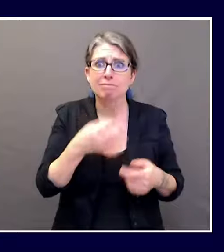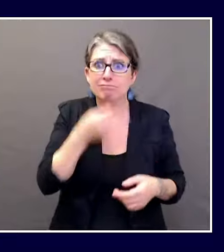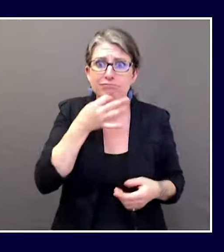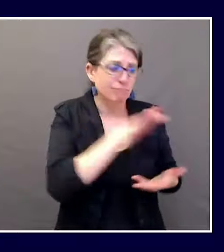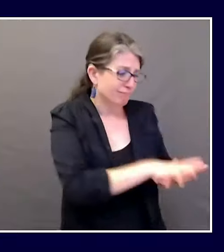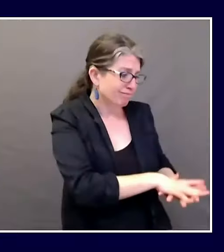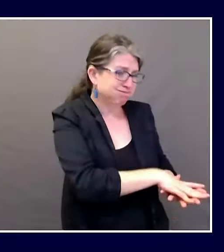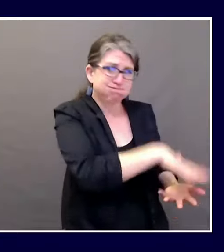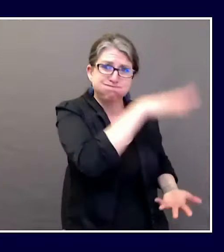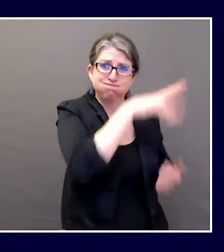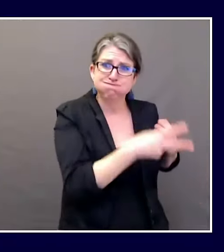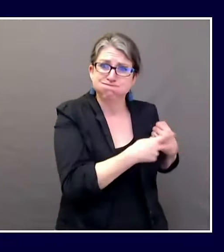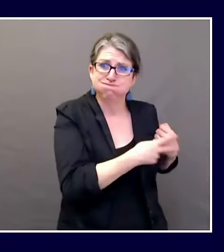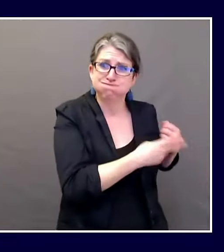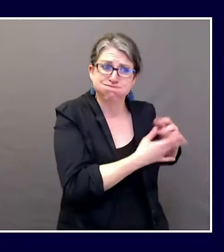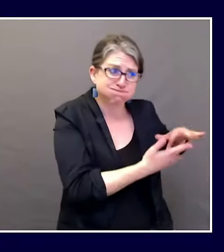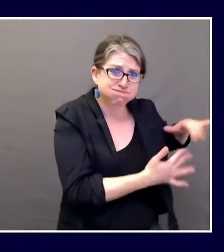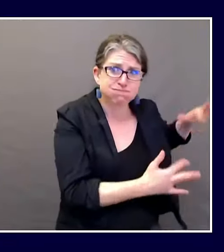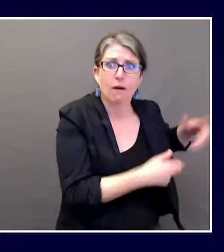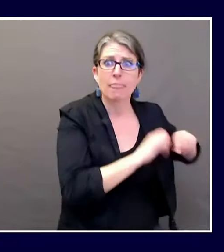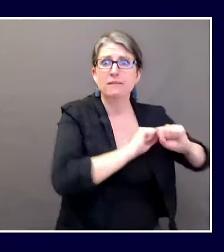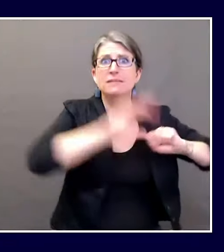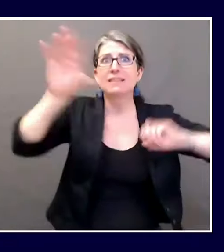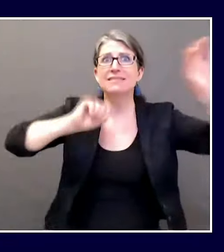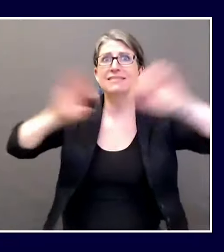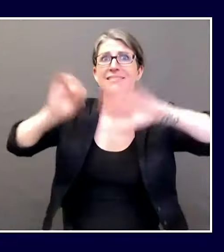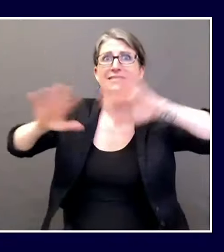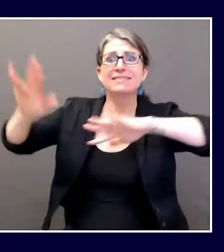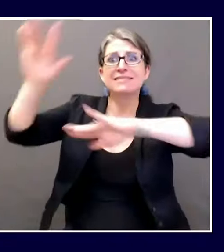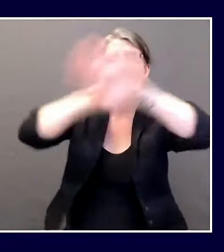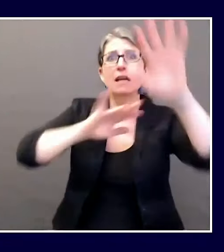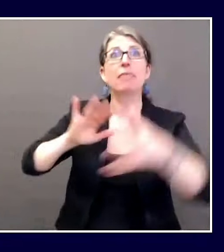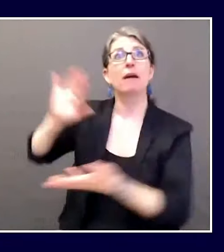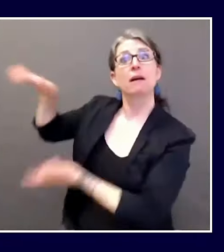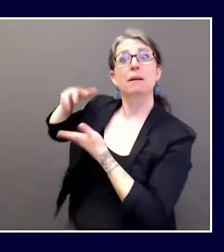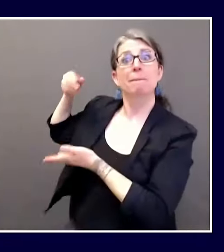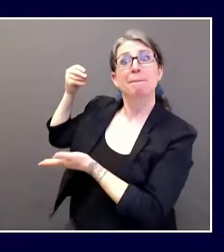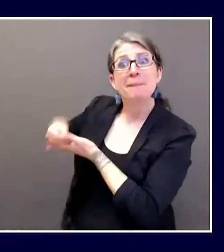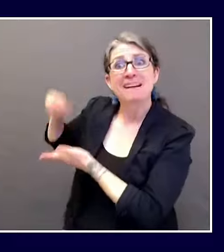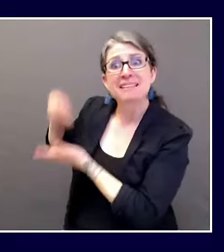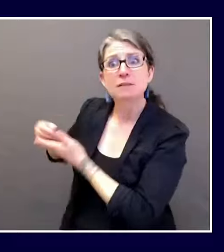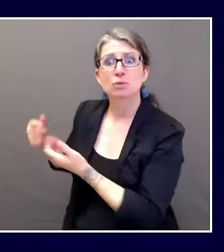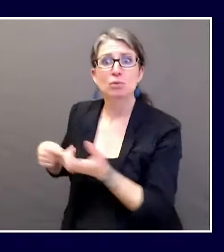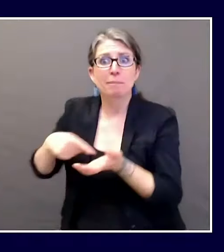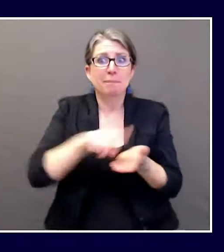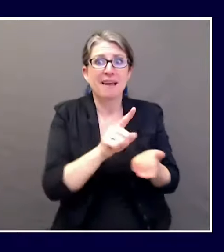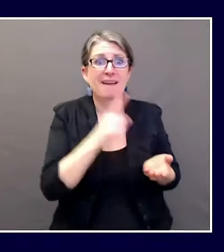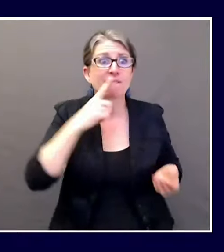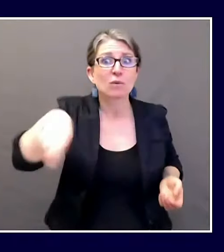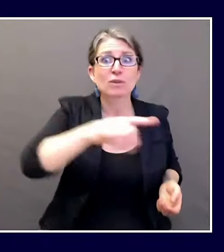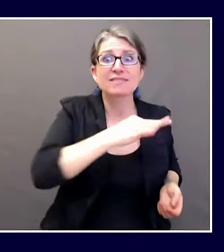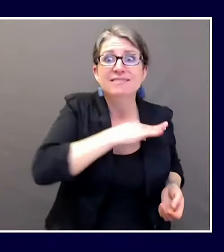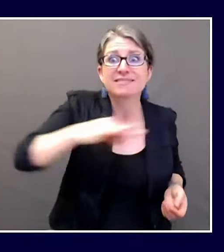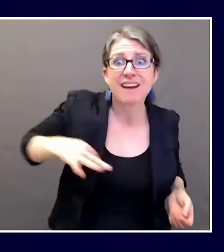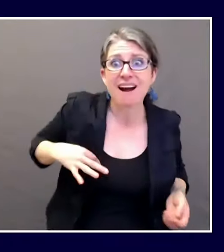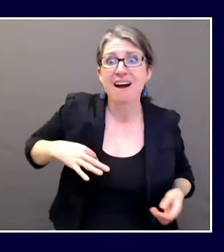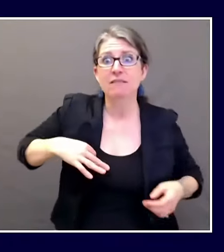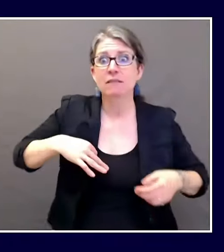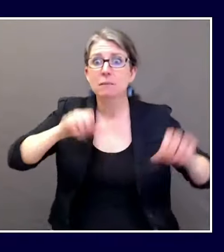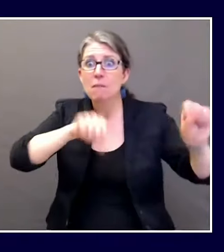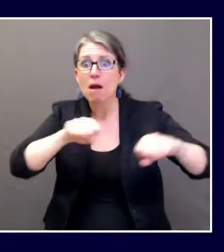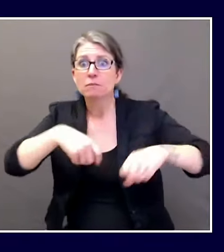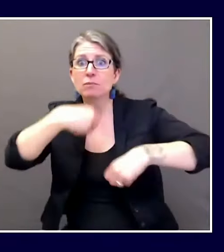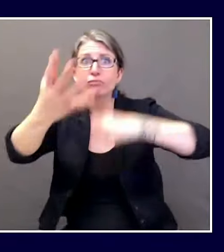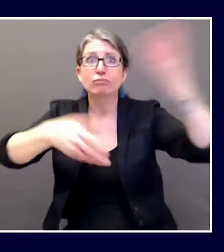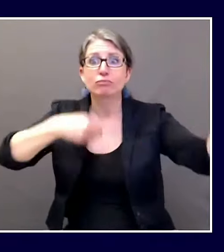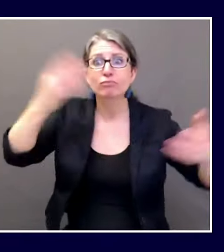and marshaling those resources are streamlined because of those declarations. The ability to hire folks and bring on, say,